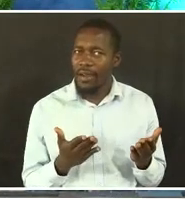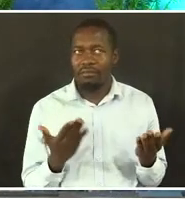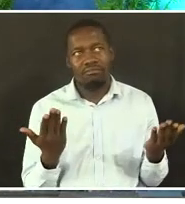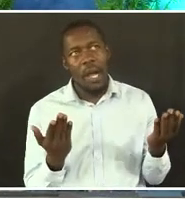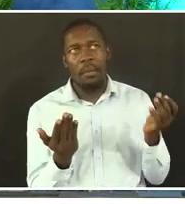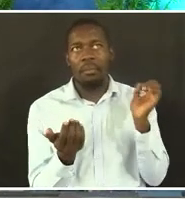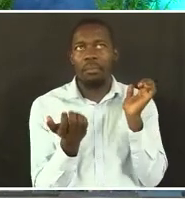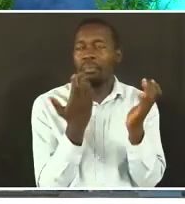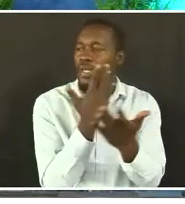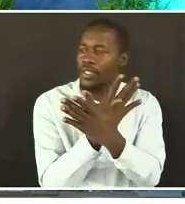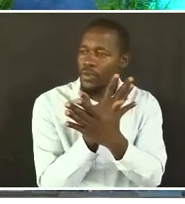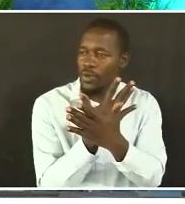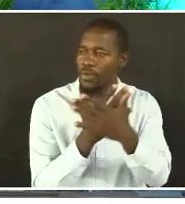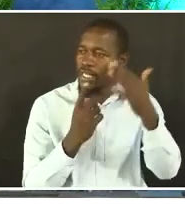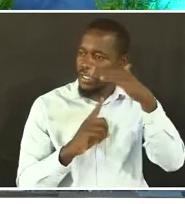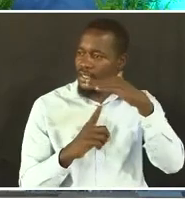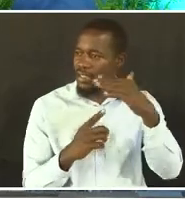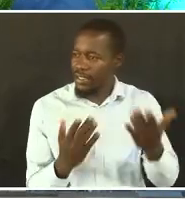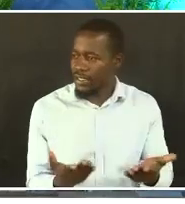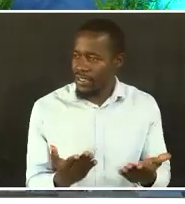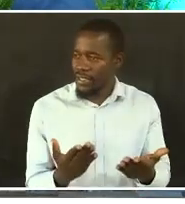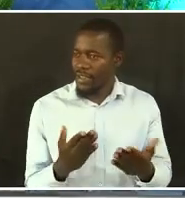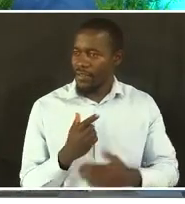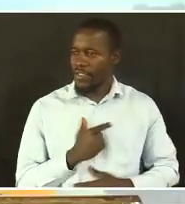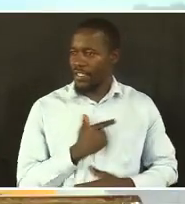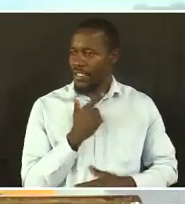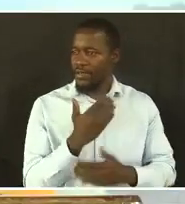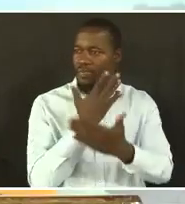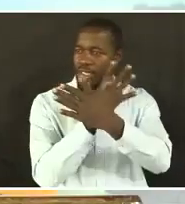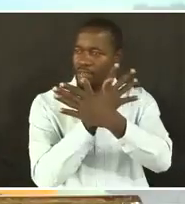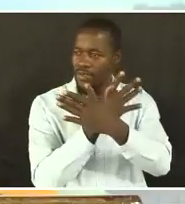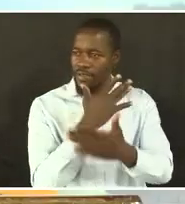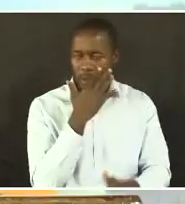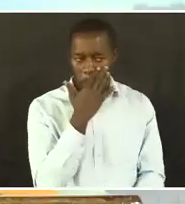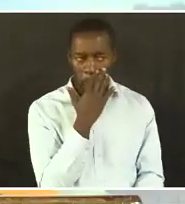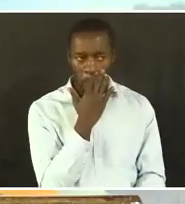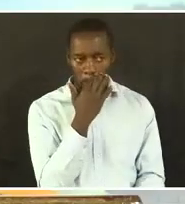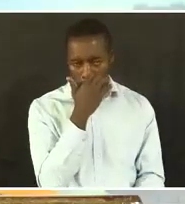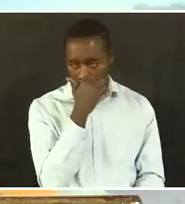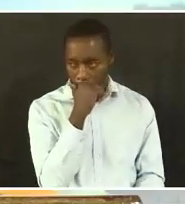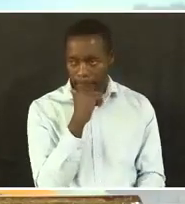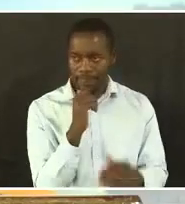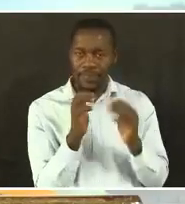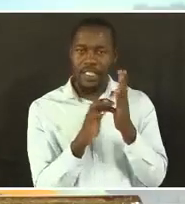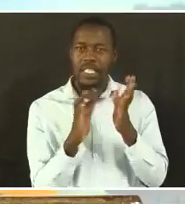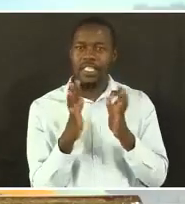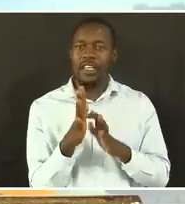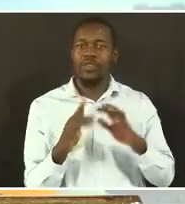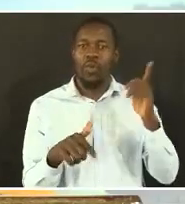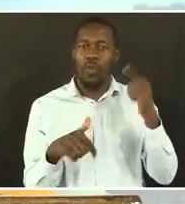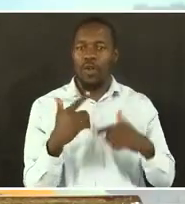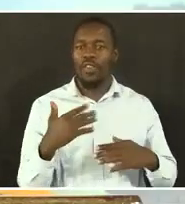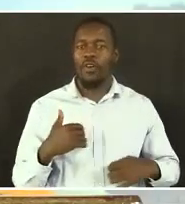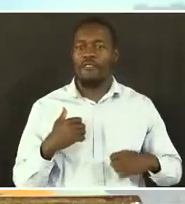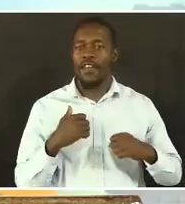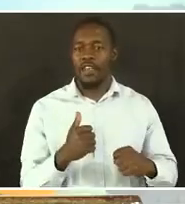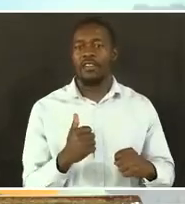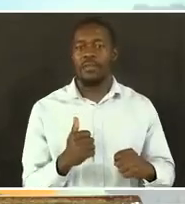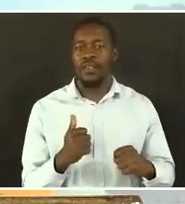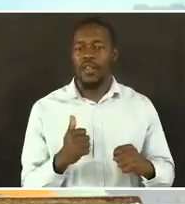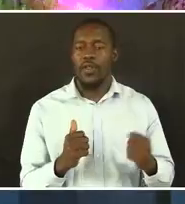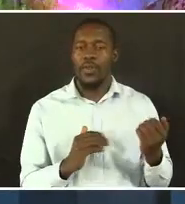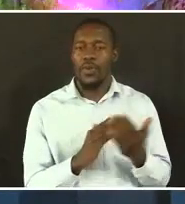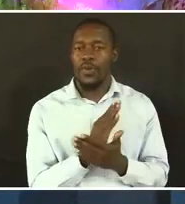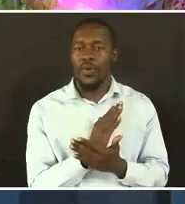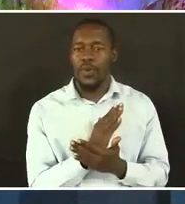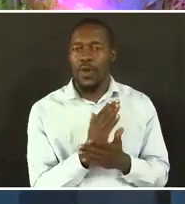prison ministry. And listen to this, that Jesus won their confidence by first reaching out to them.